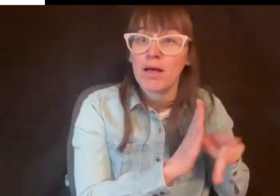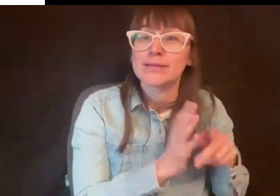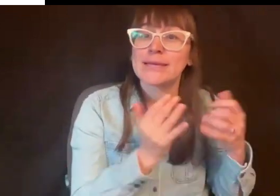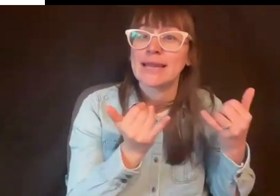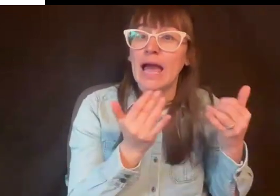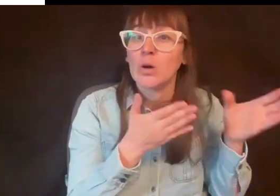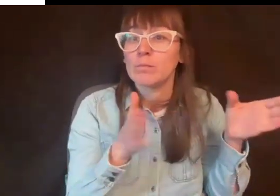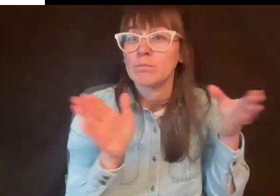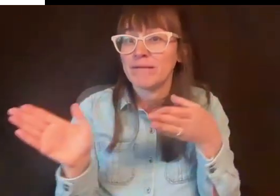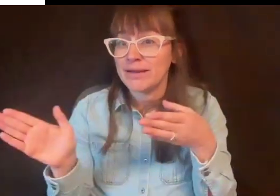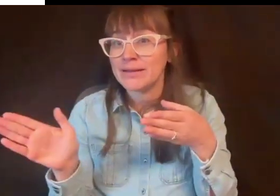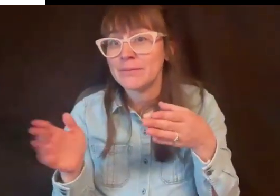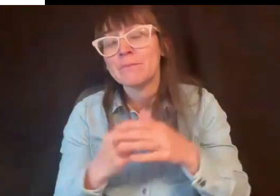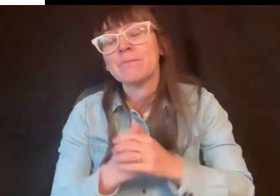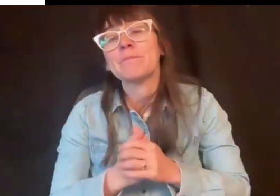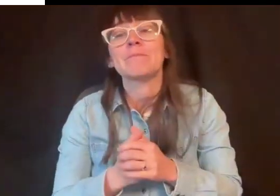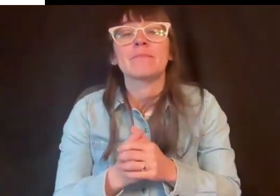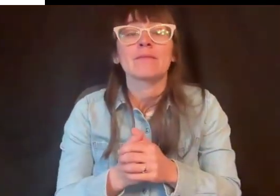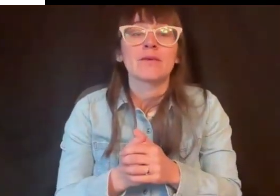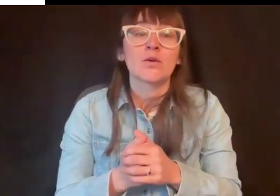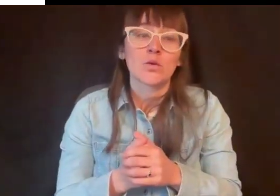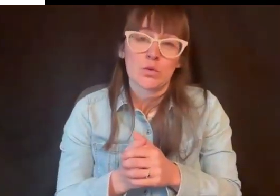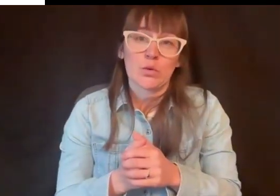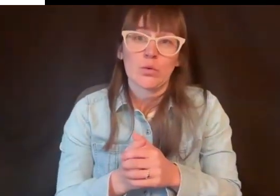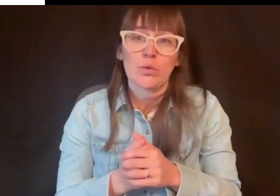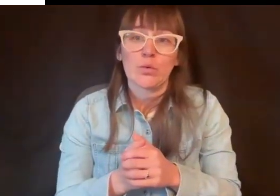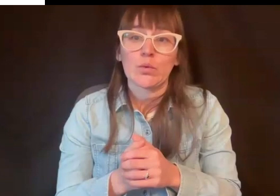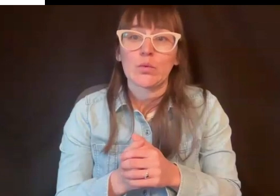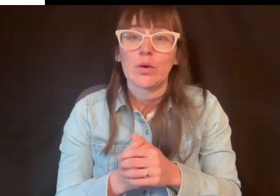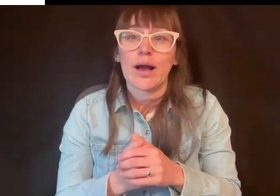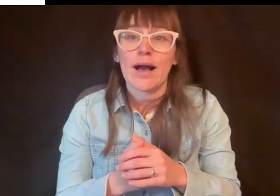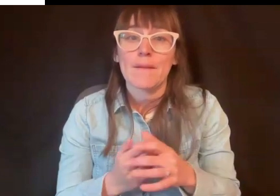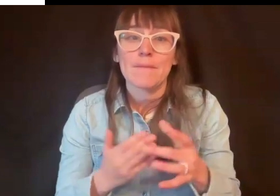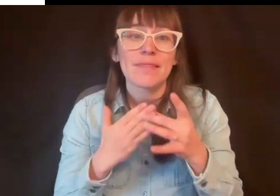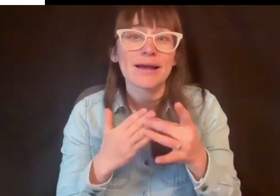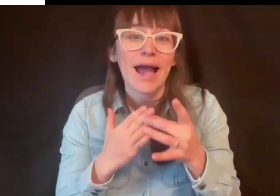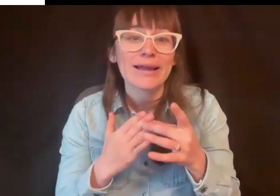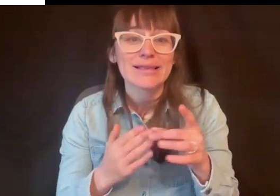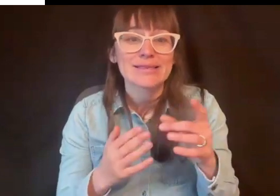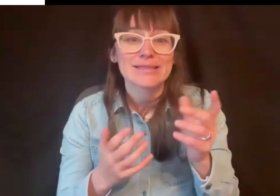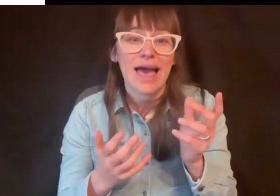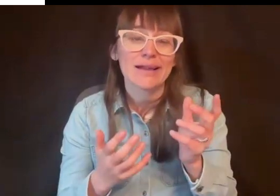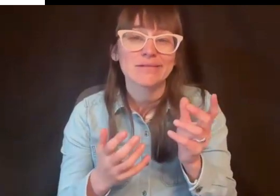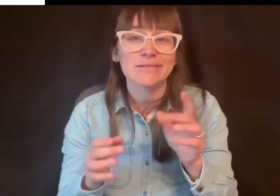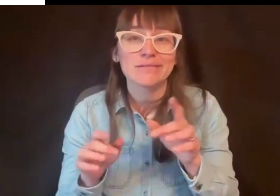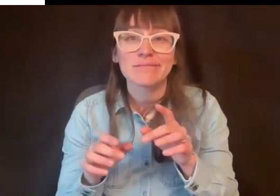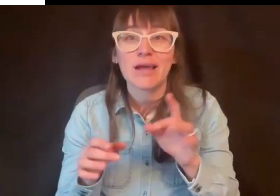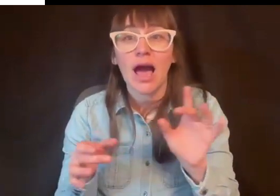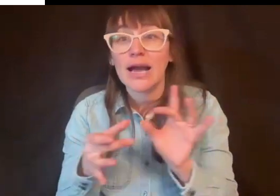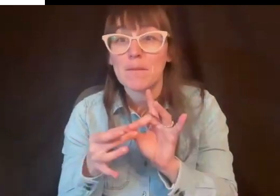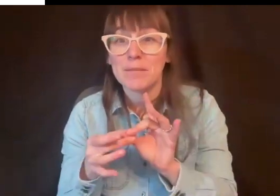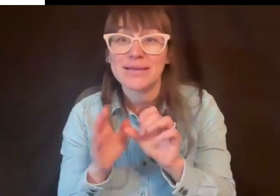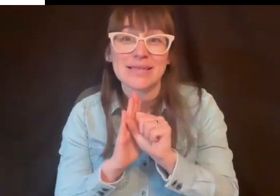now to walk through the guidance that accompanies the sample policy and the form that we just reviewed.